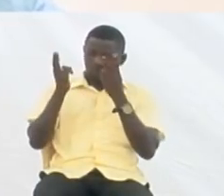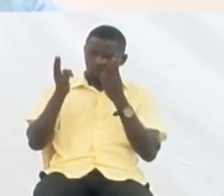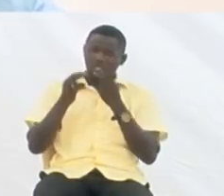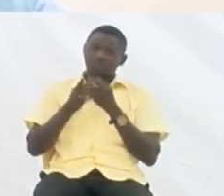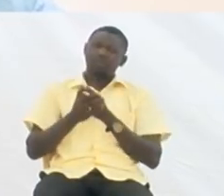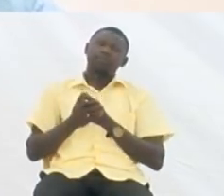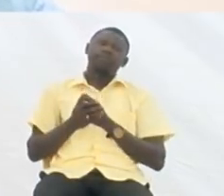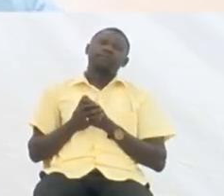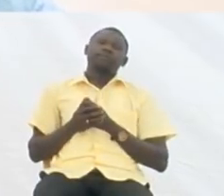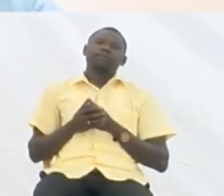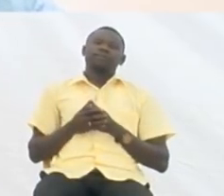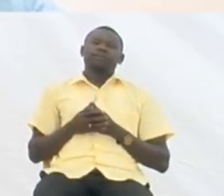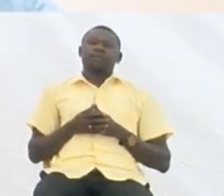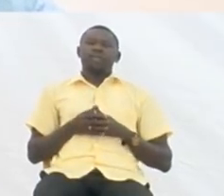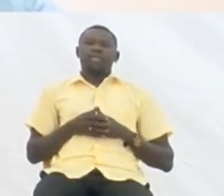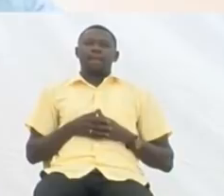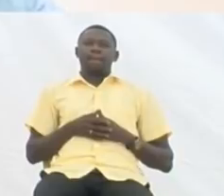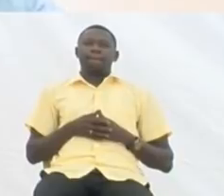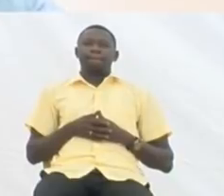Quote,